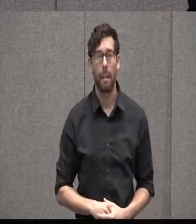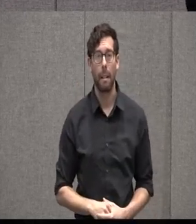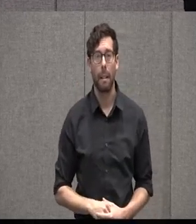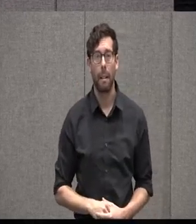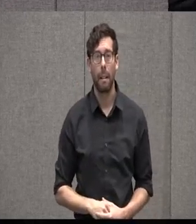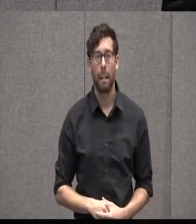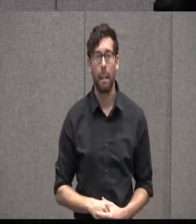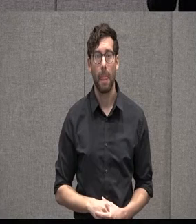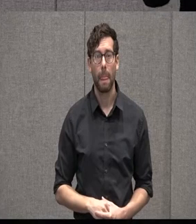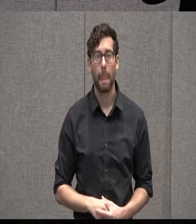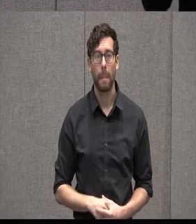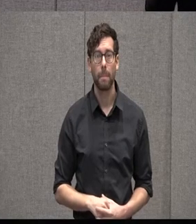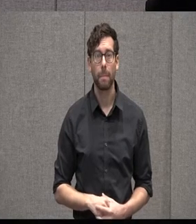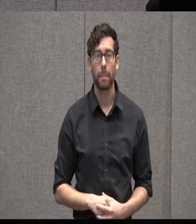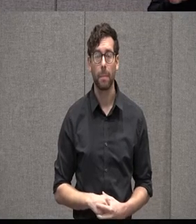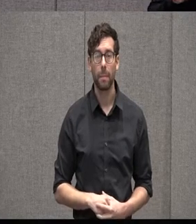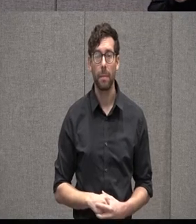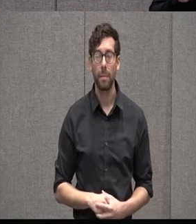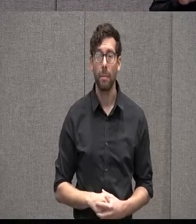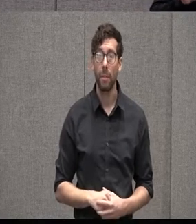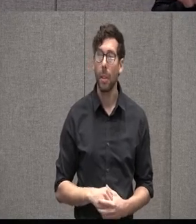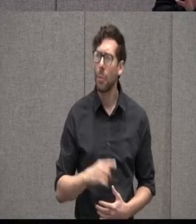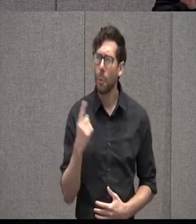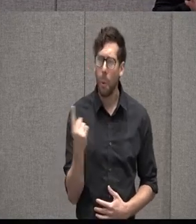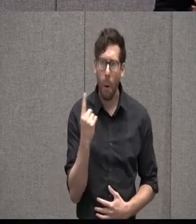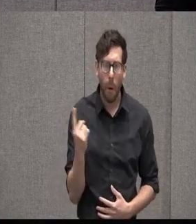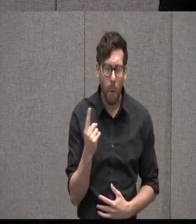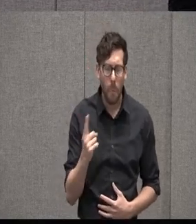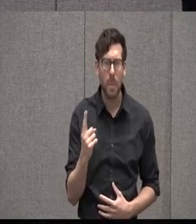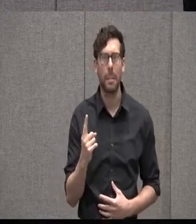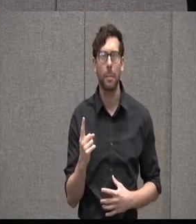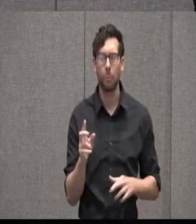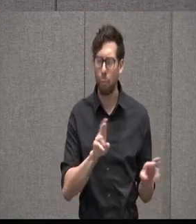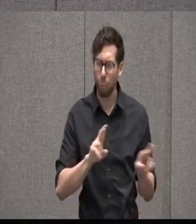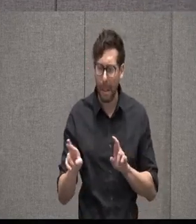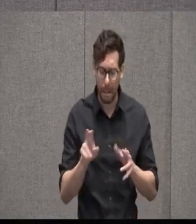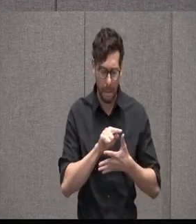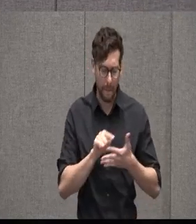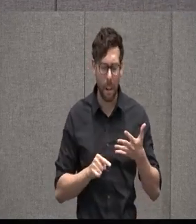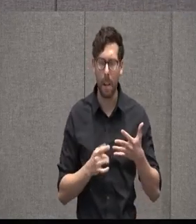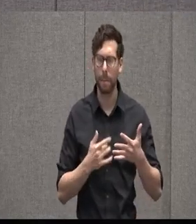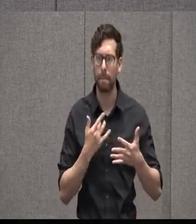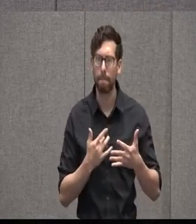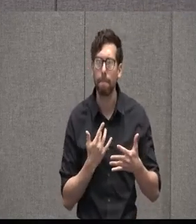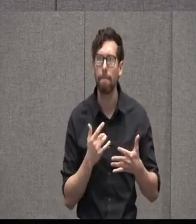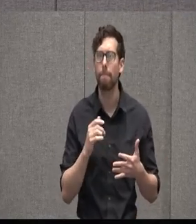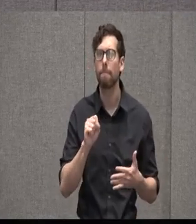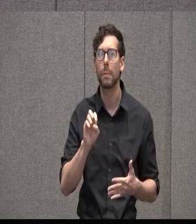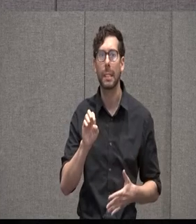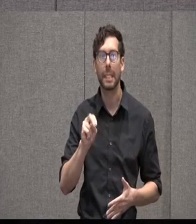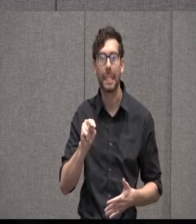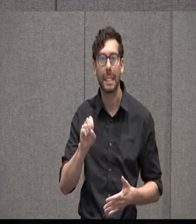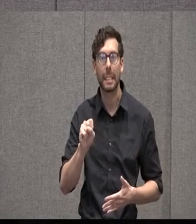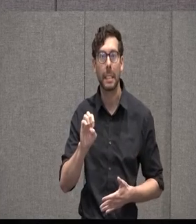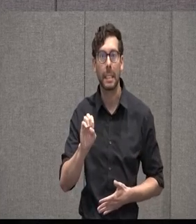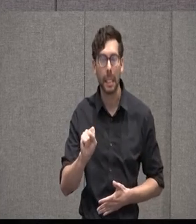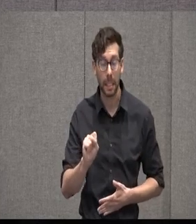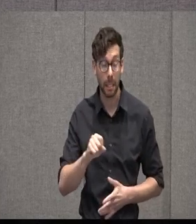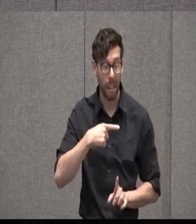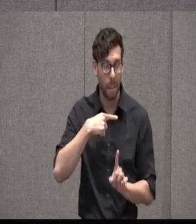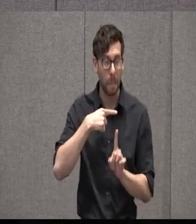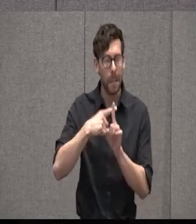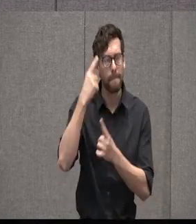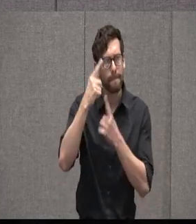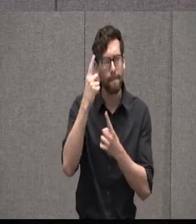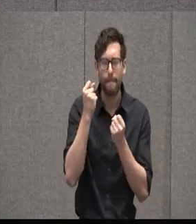So, always have your five senses ready to go with science, and then always have lots of questions about what's going